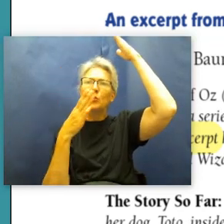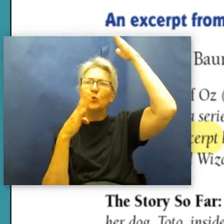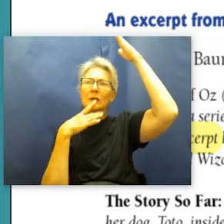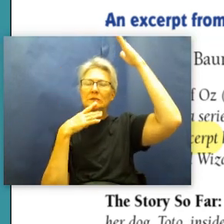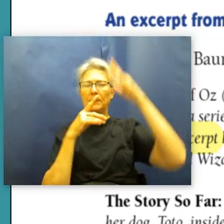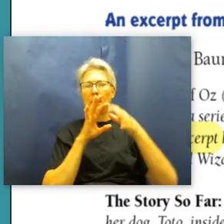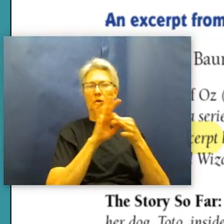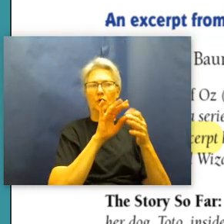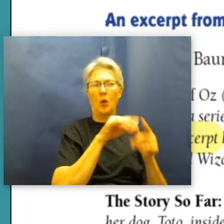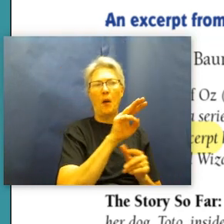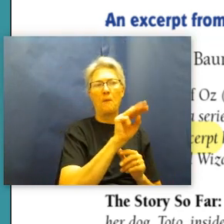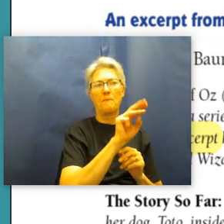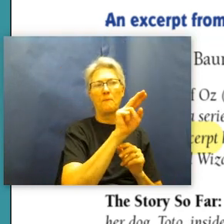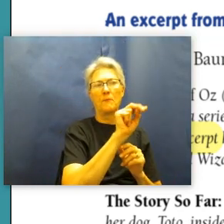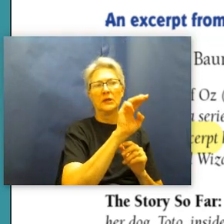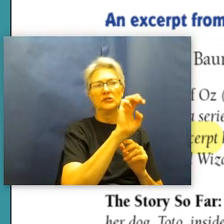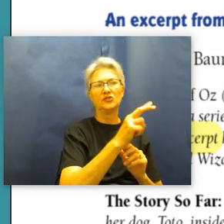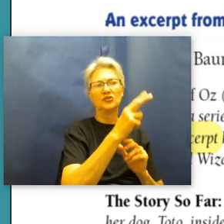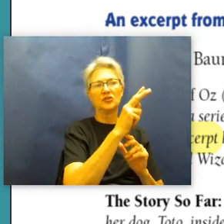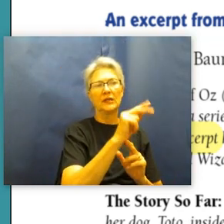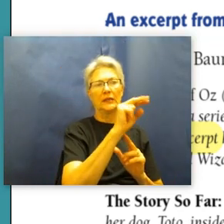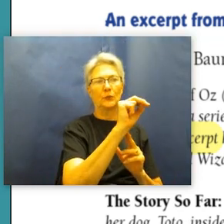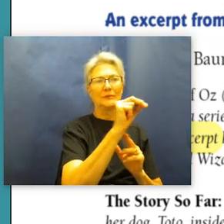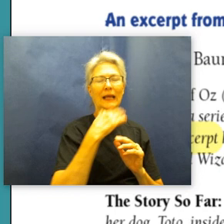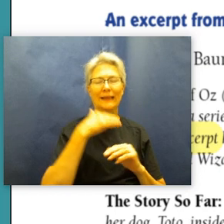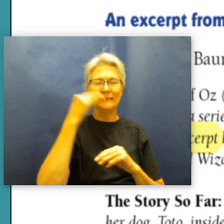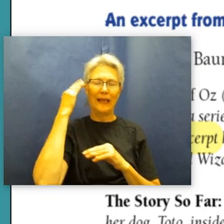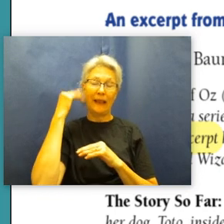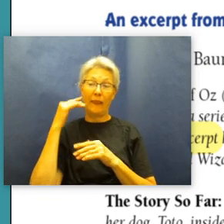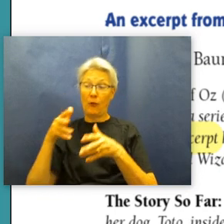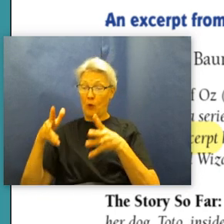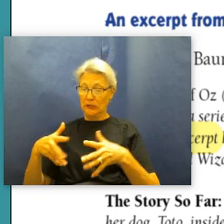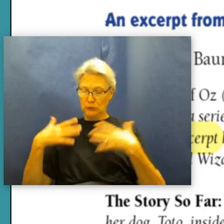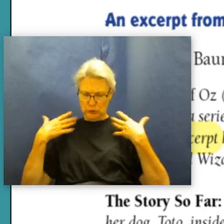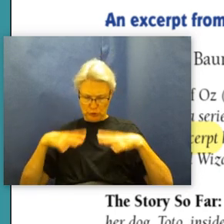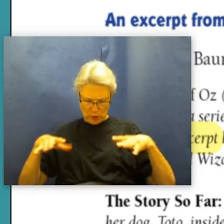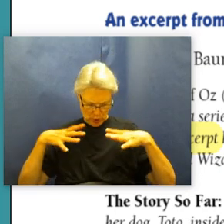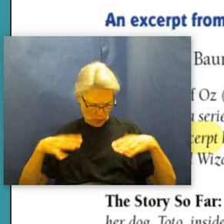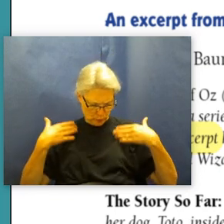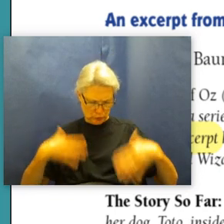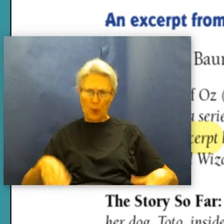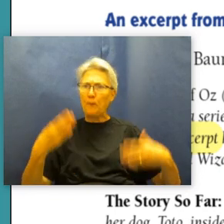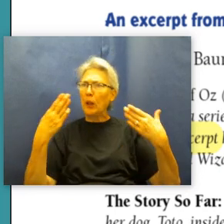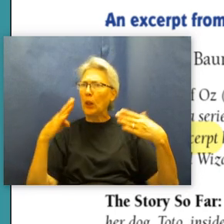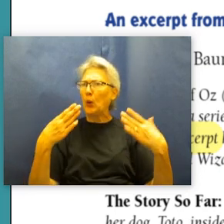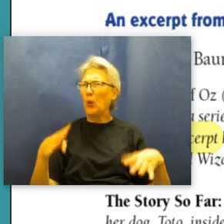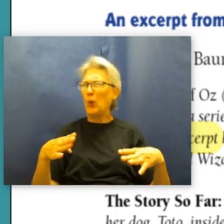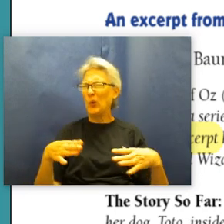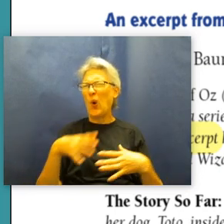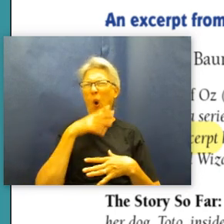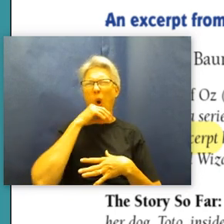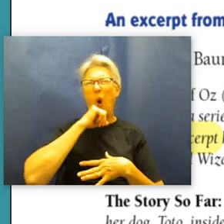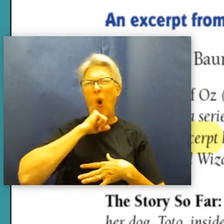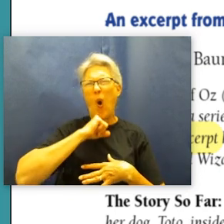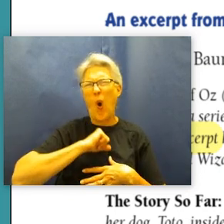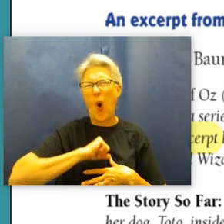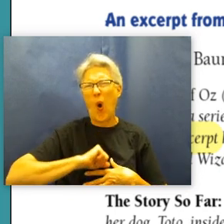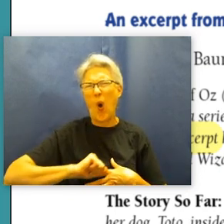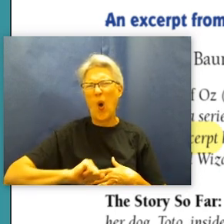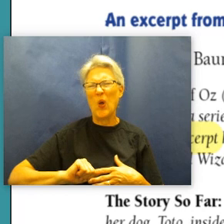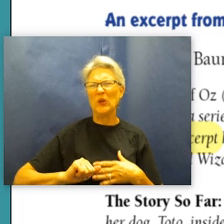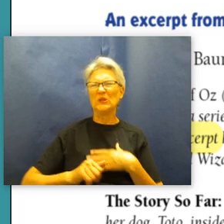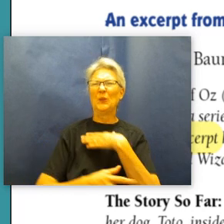on his head, and the rest of the figure was a blue suit of clothes, worn and faded, which had also